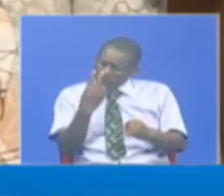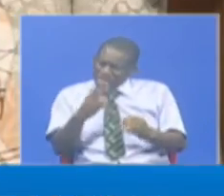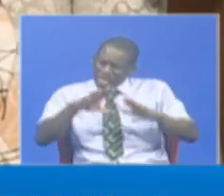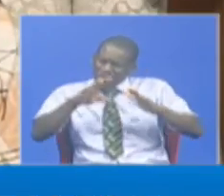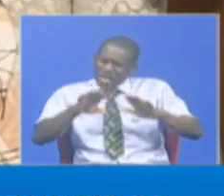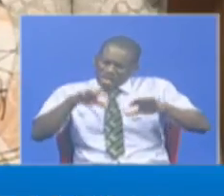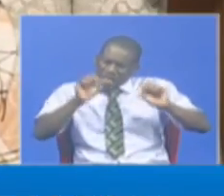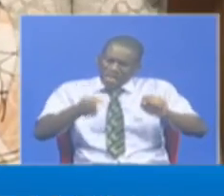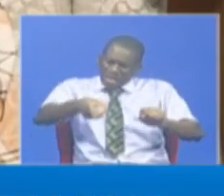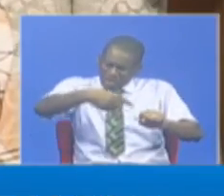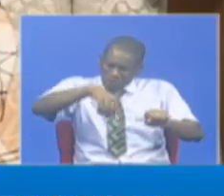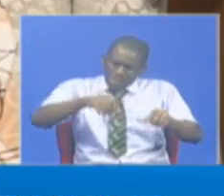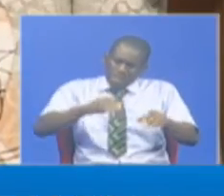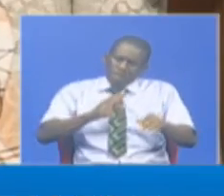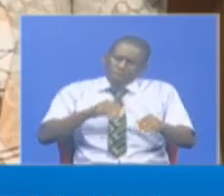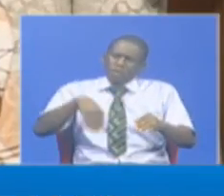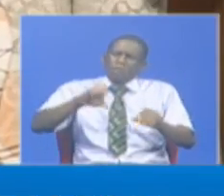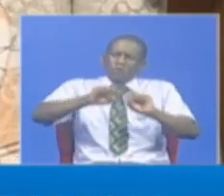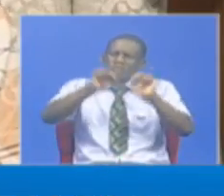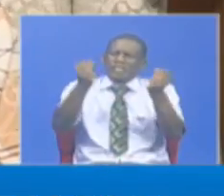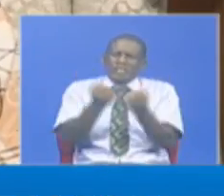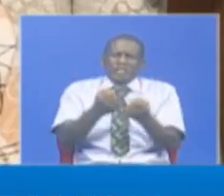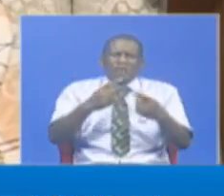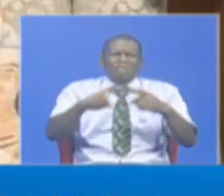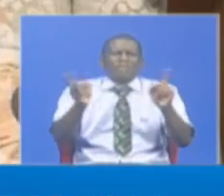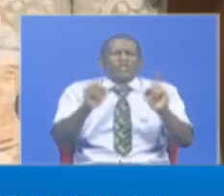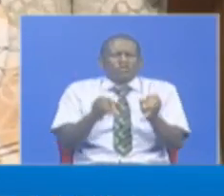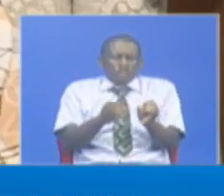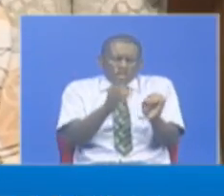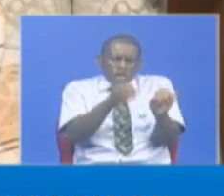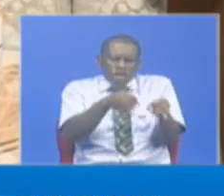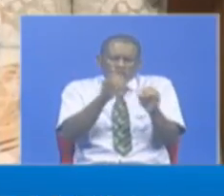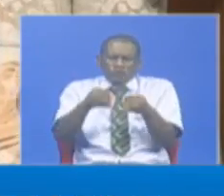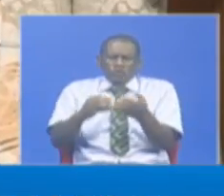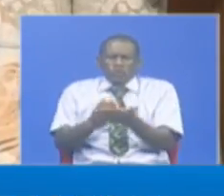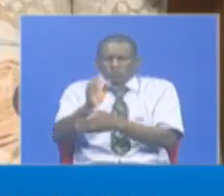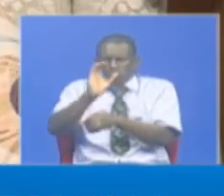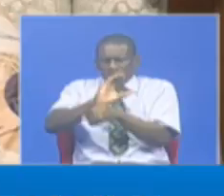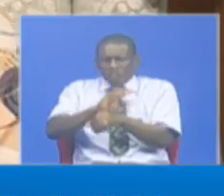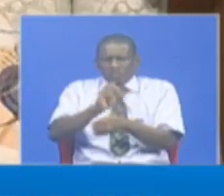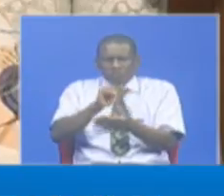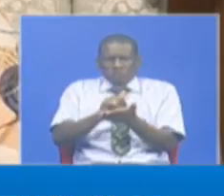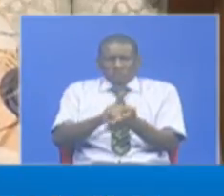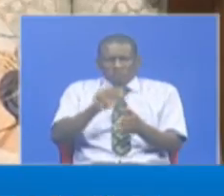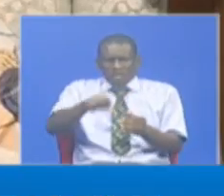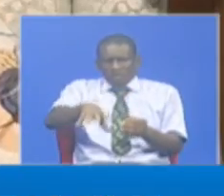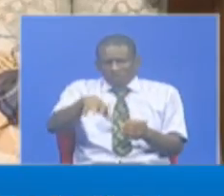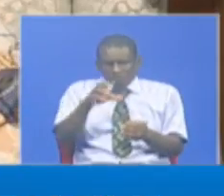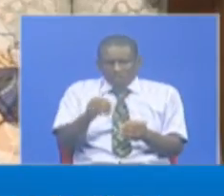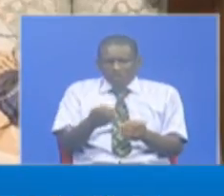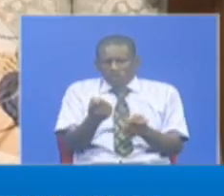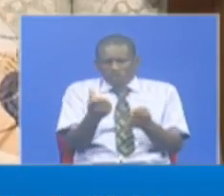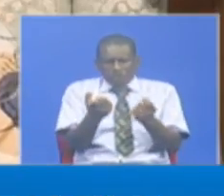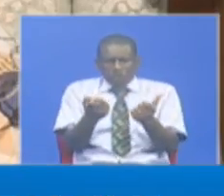more societal rather than being very individualistic through churches, so that we can find the few is